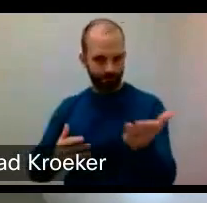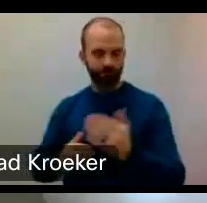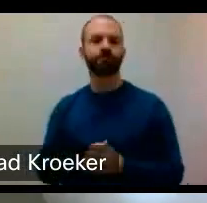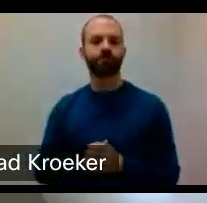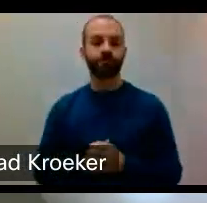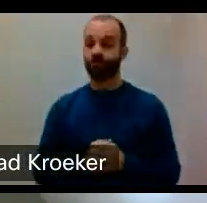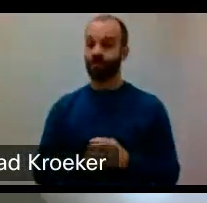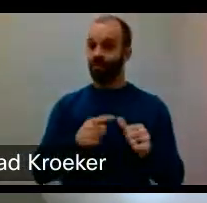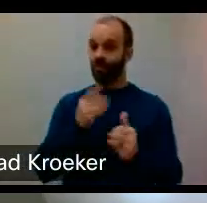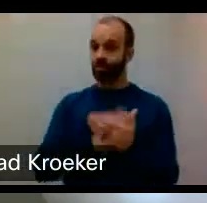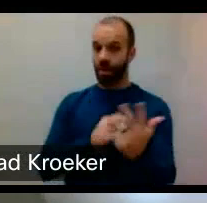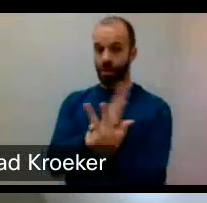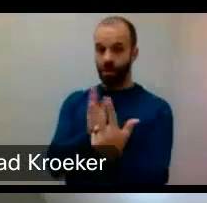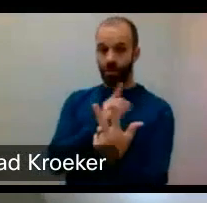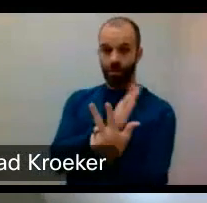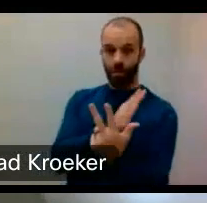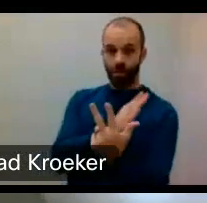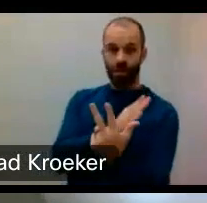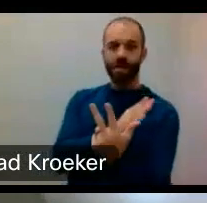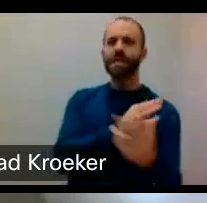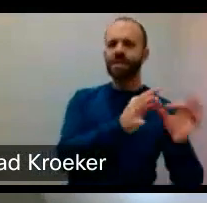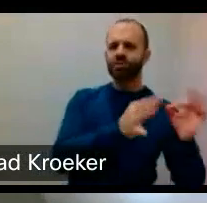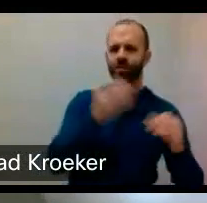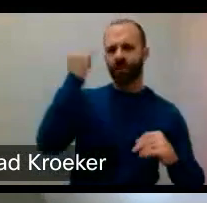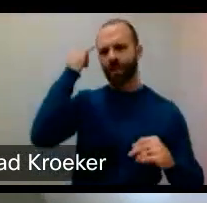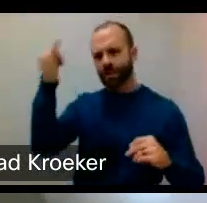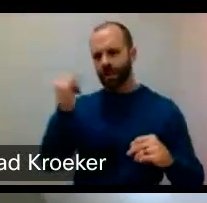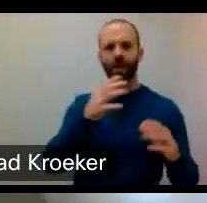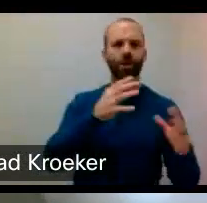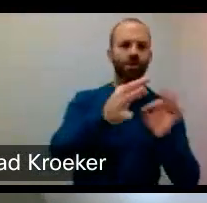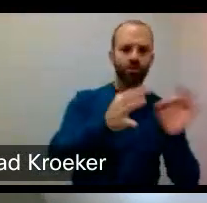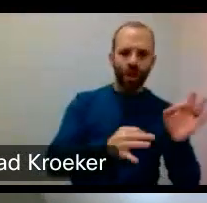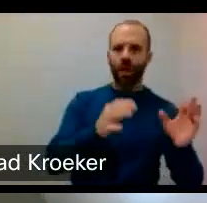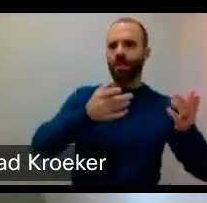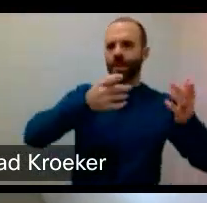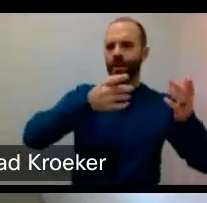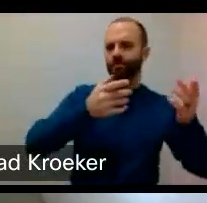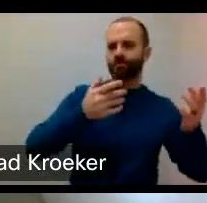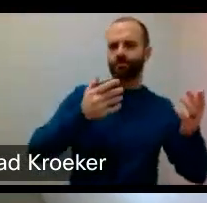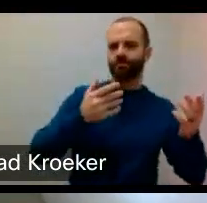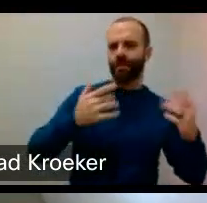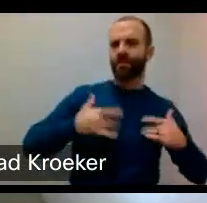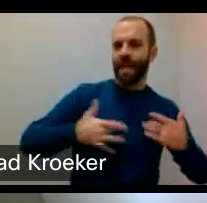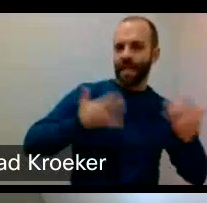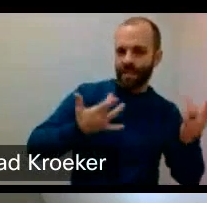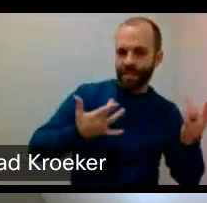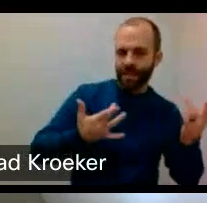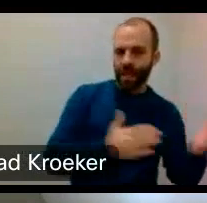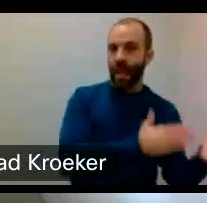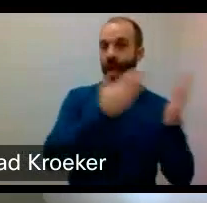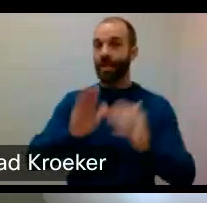a description of the idea, a description of the event, then your